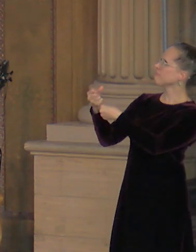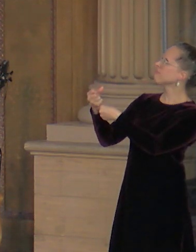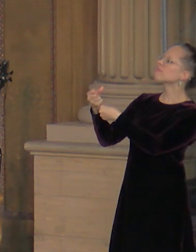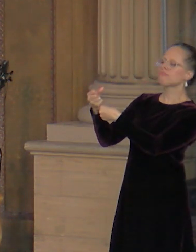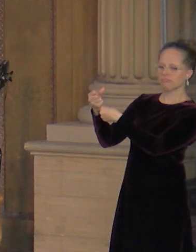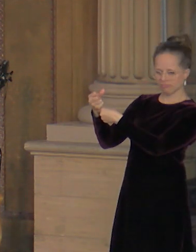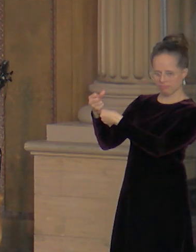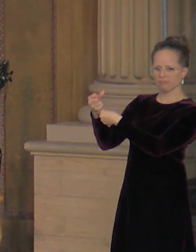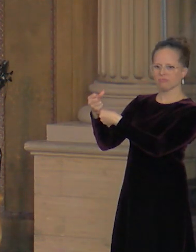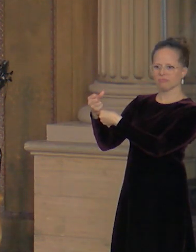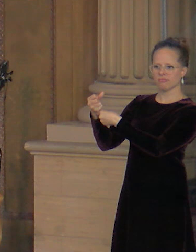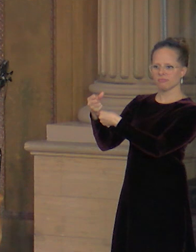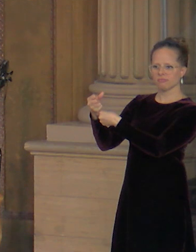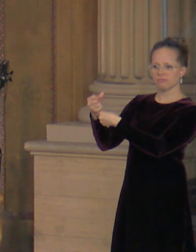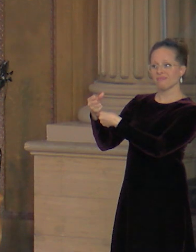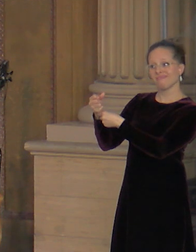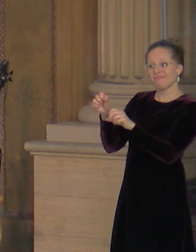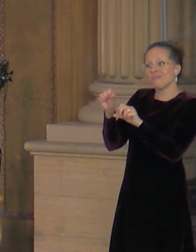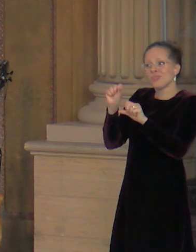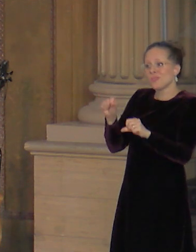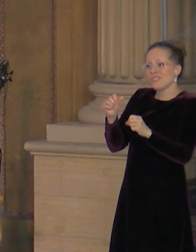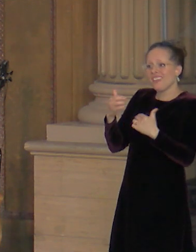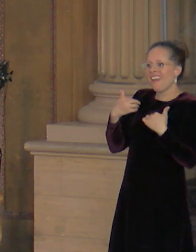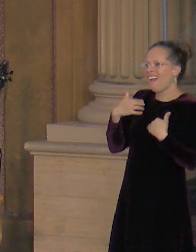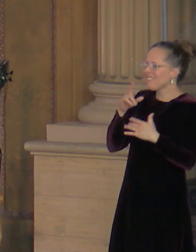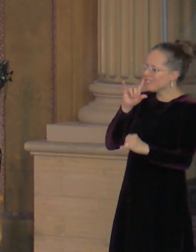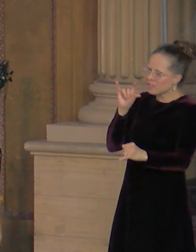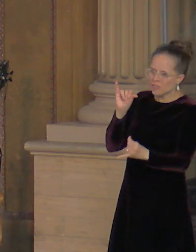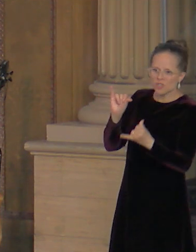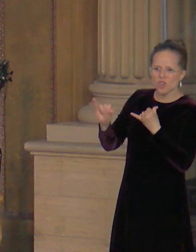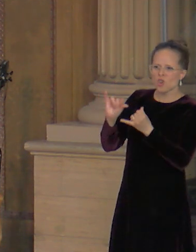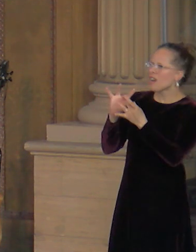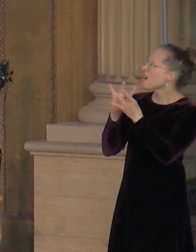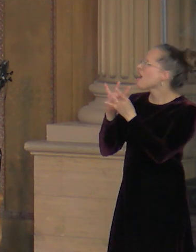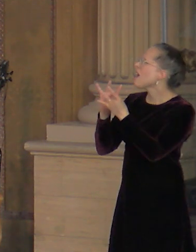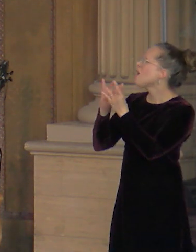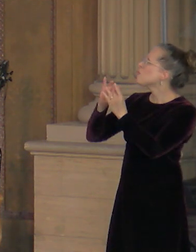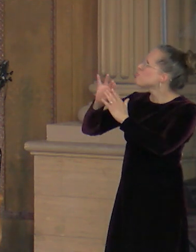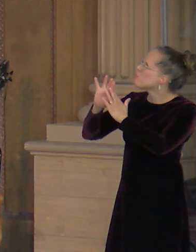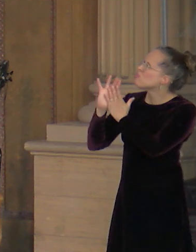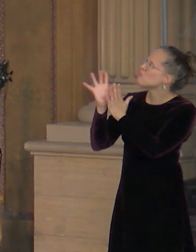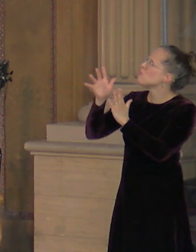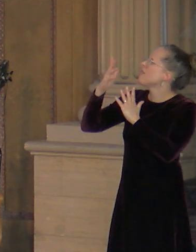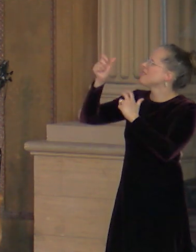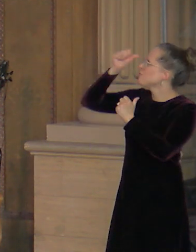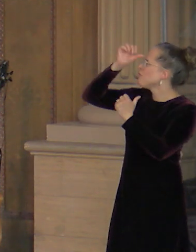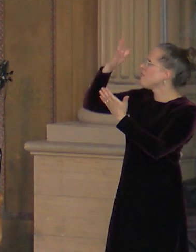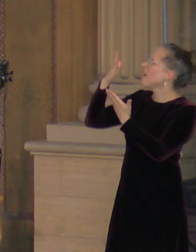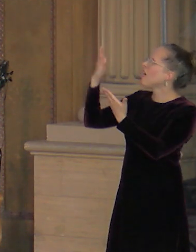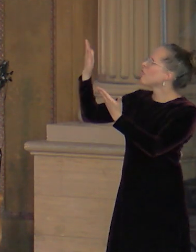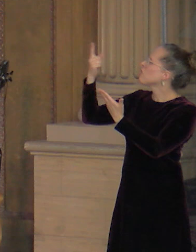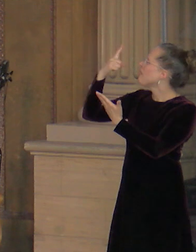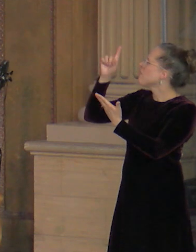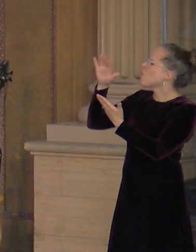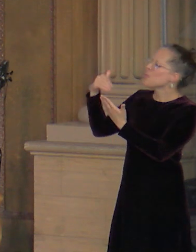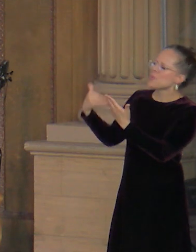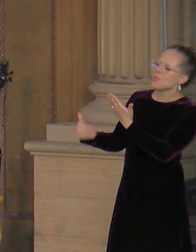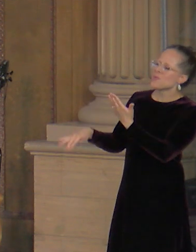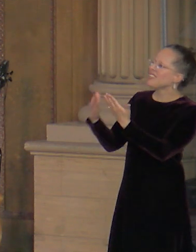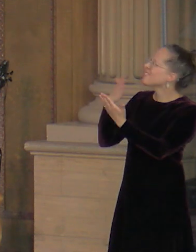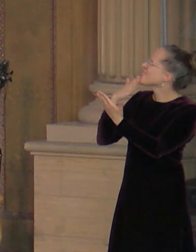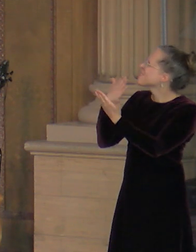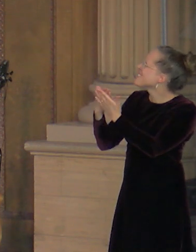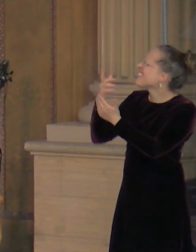and you can spend all eternity praising your father for his goodness for his